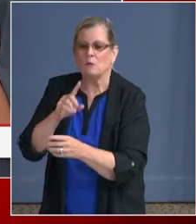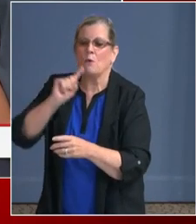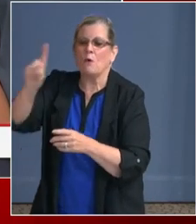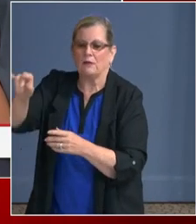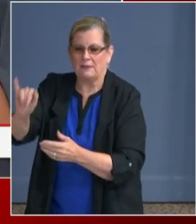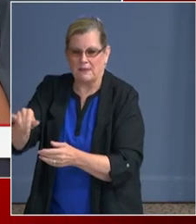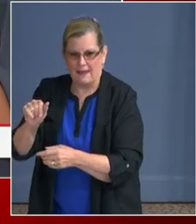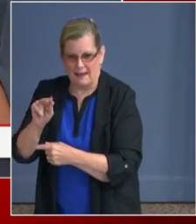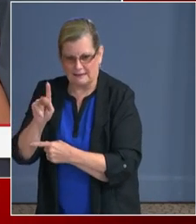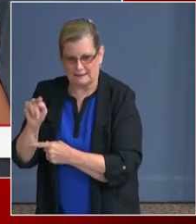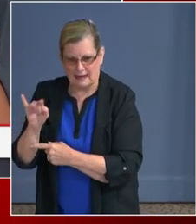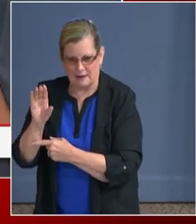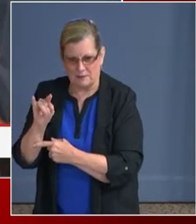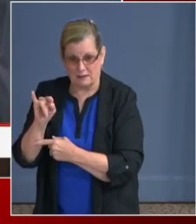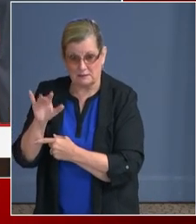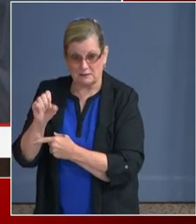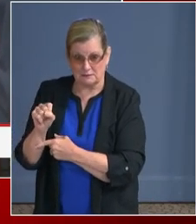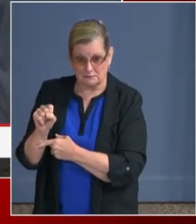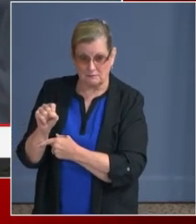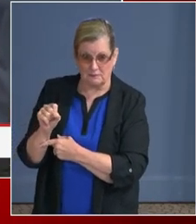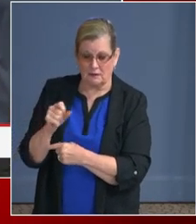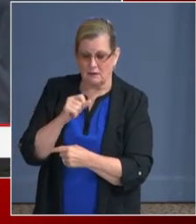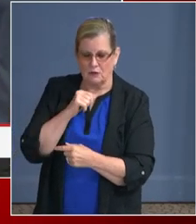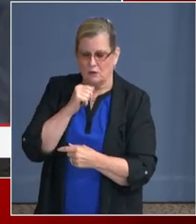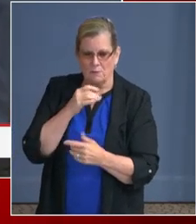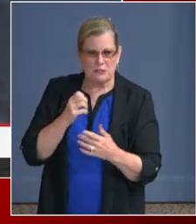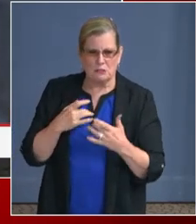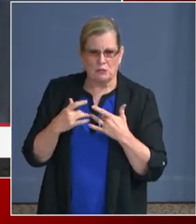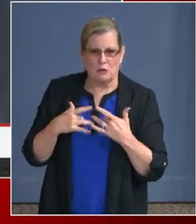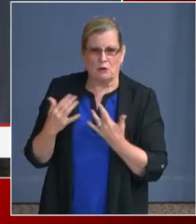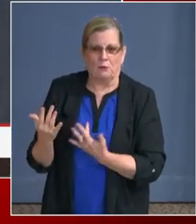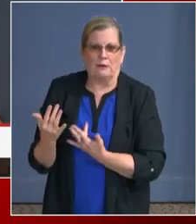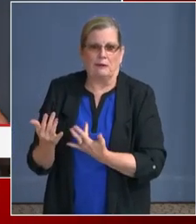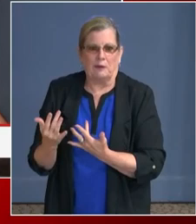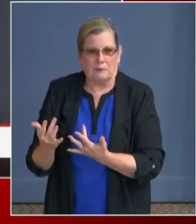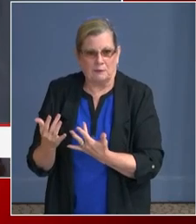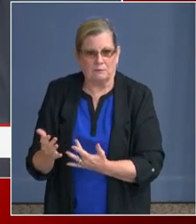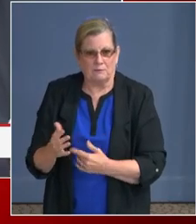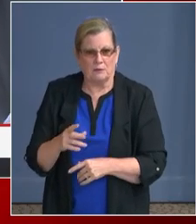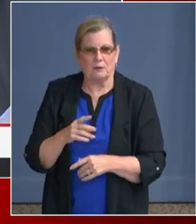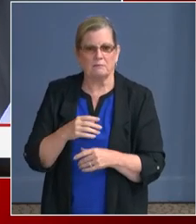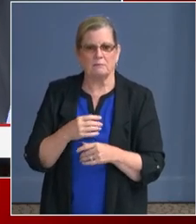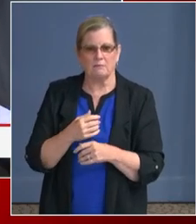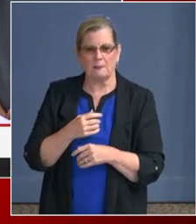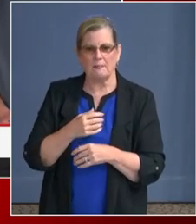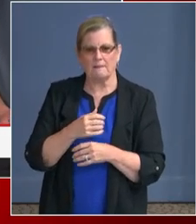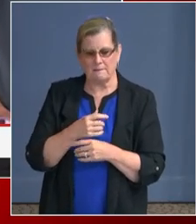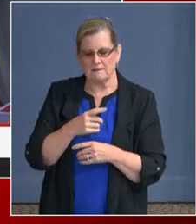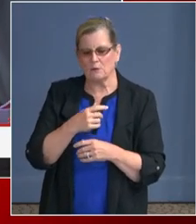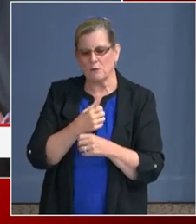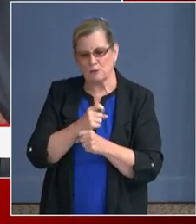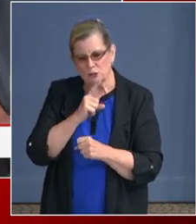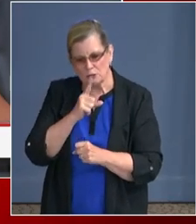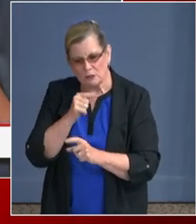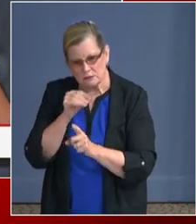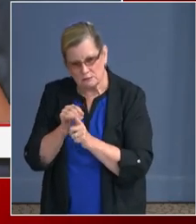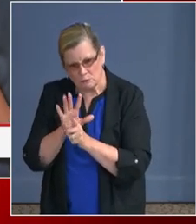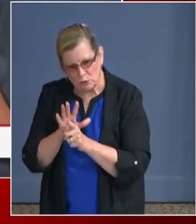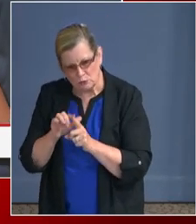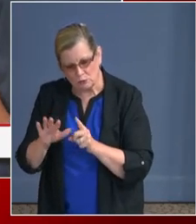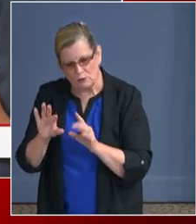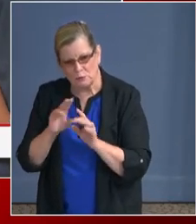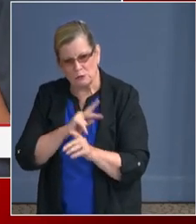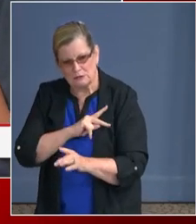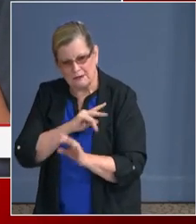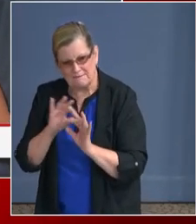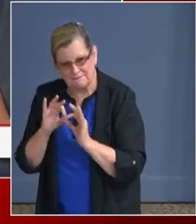any concern about waiting, please check in with your doctor. I think all of the slots that we have available have